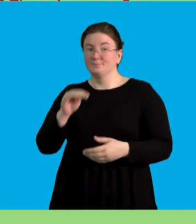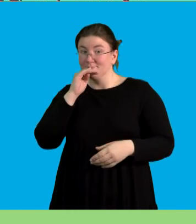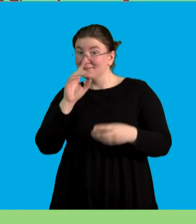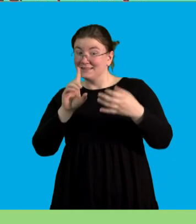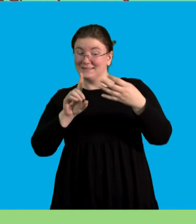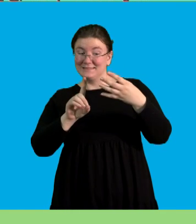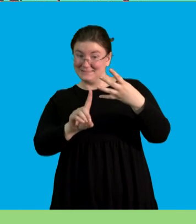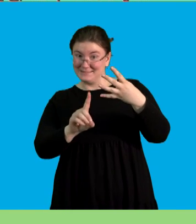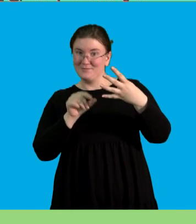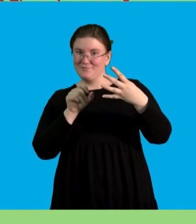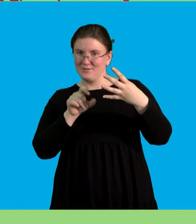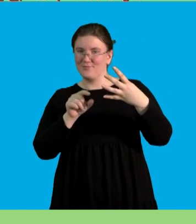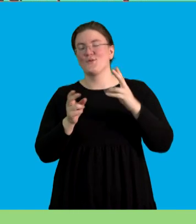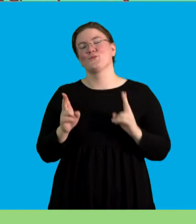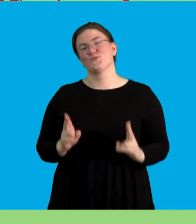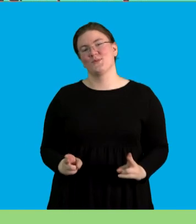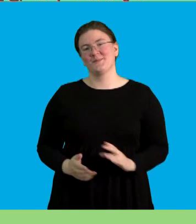factor.